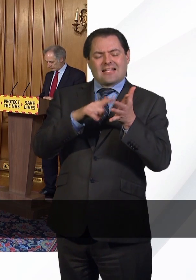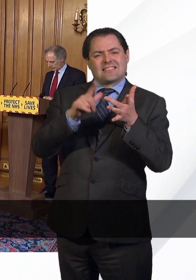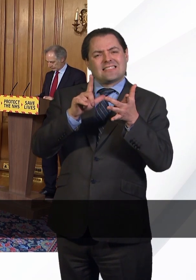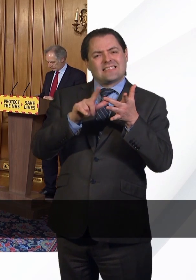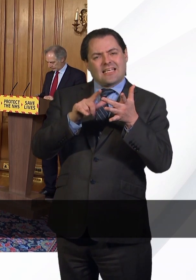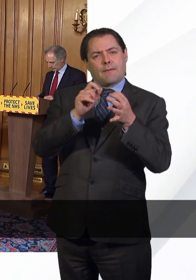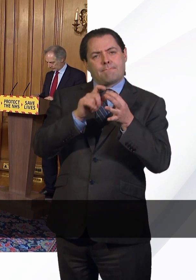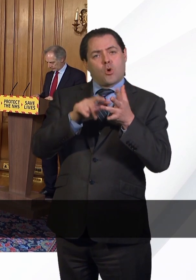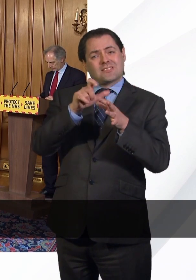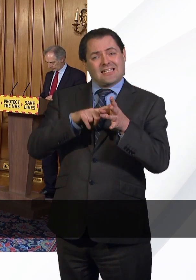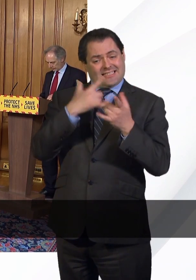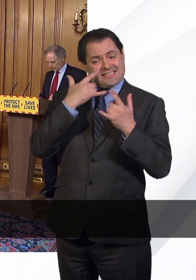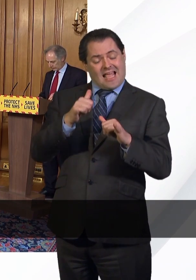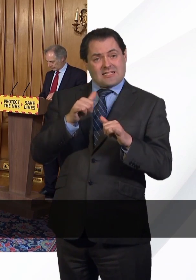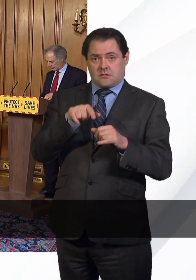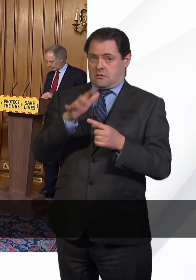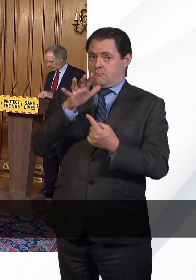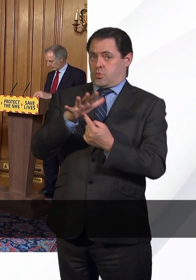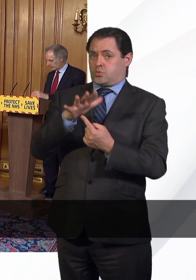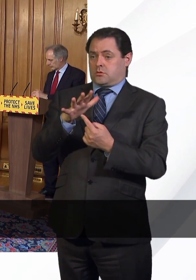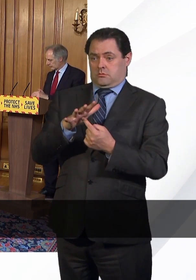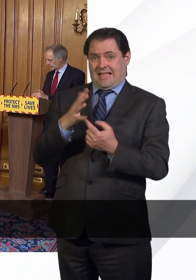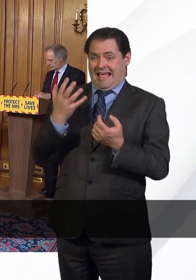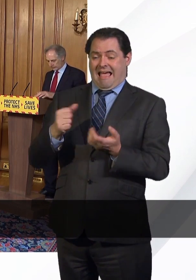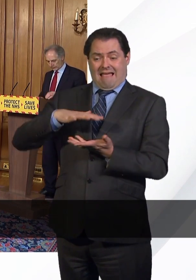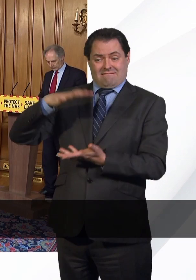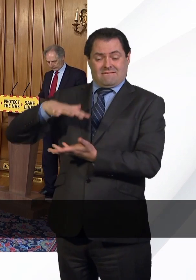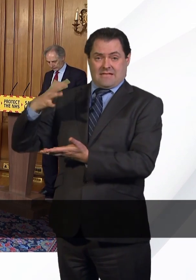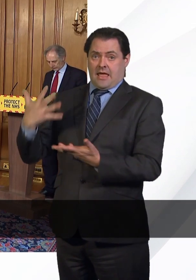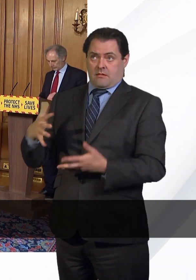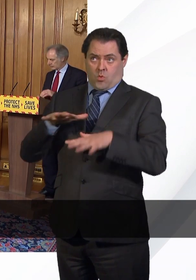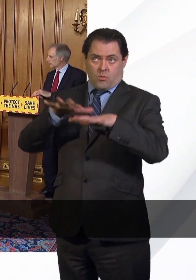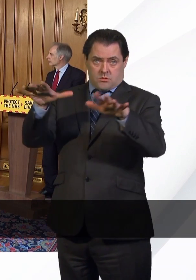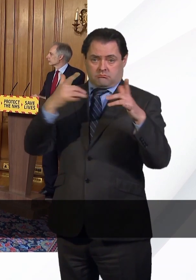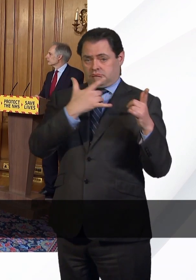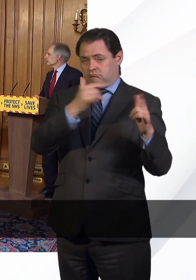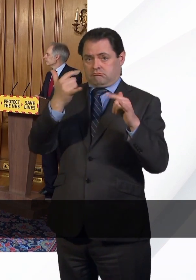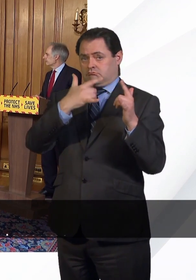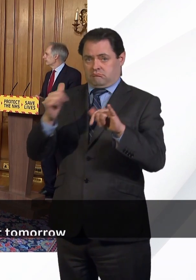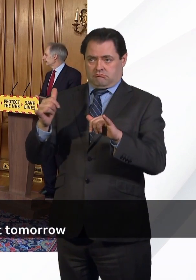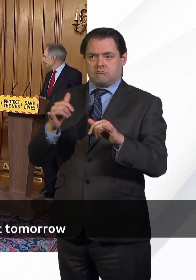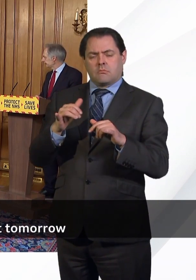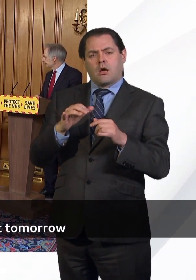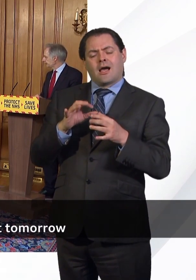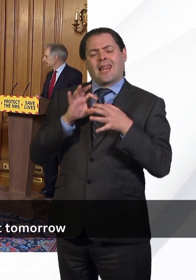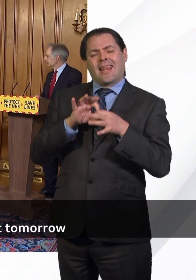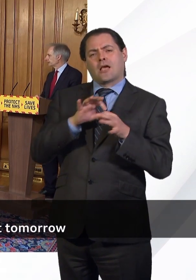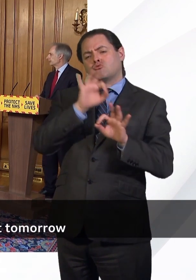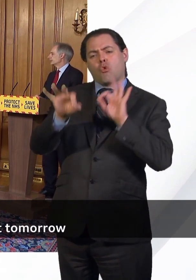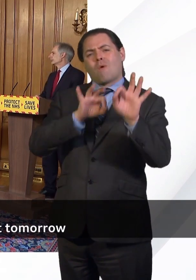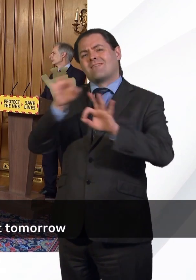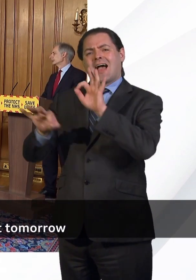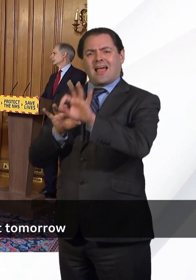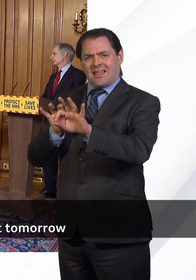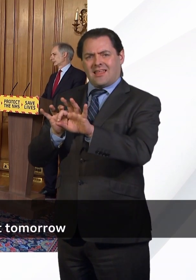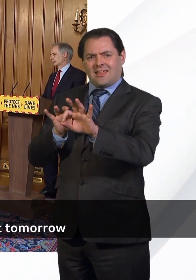is incredibly important. We have antibody tests in the field at the moment. They're being used for surveys. They are